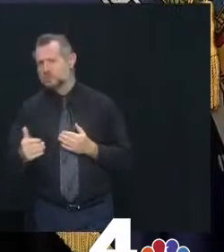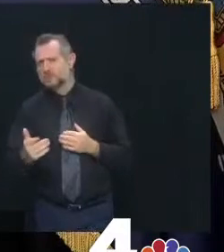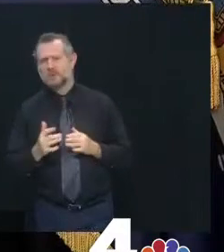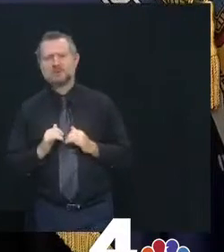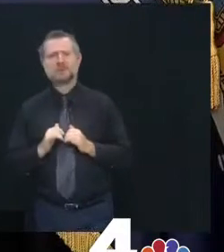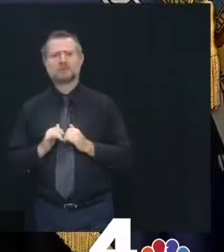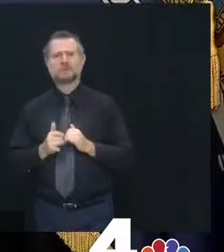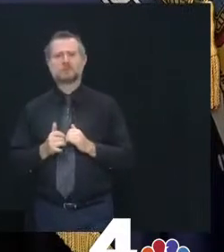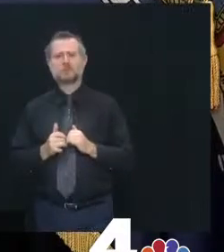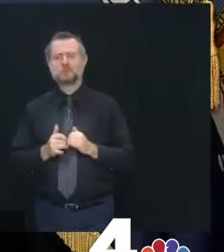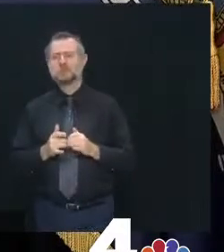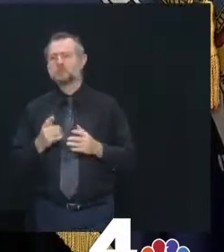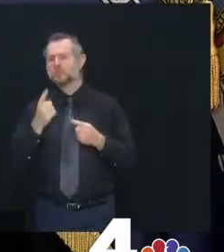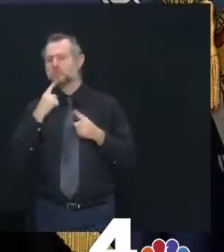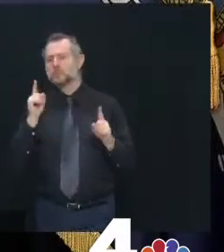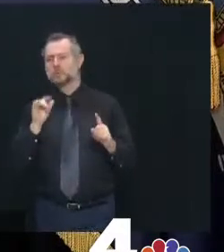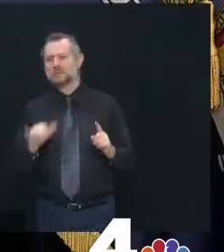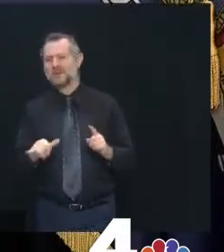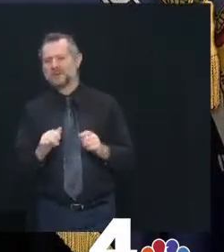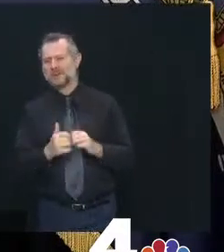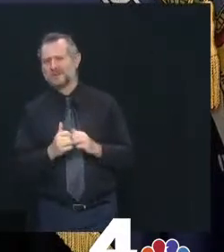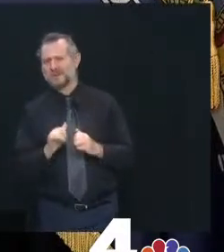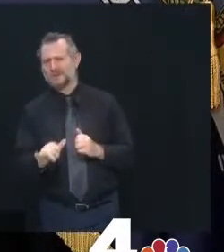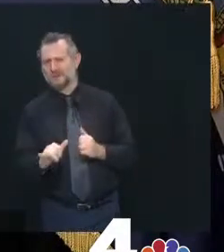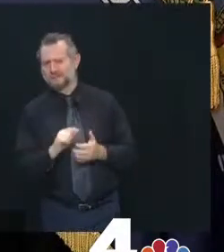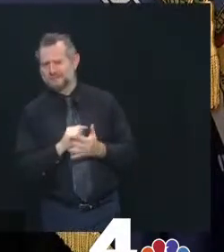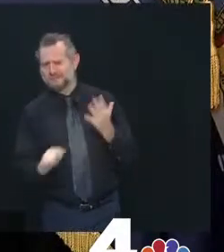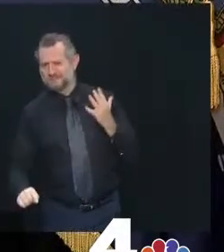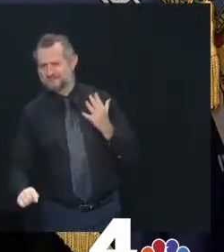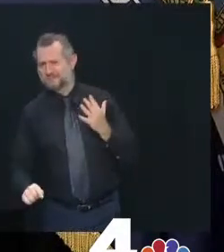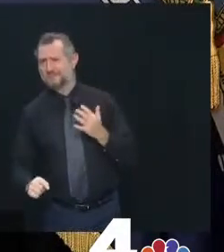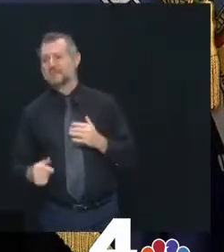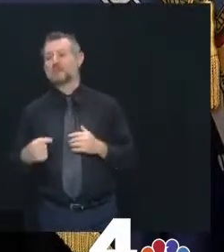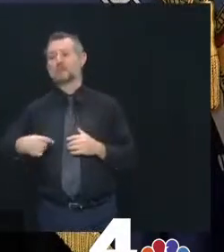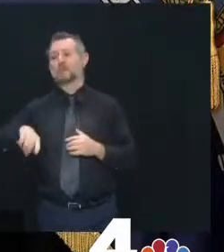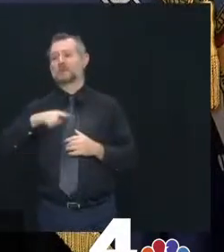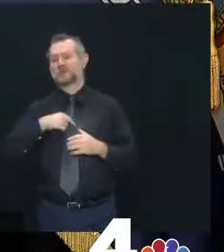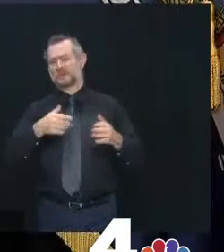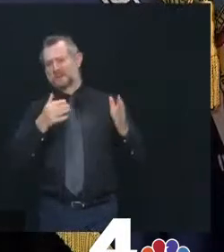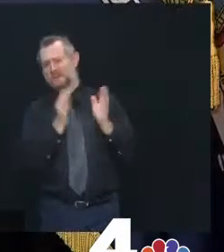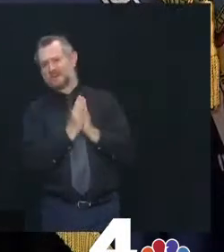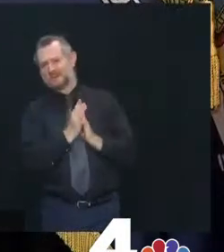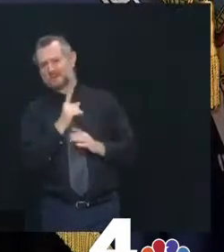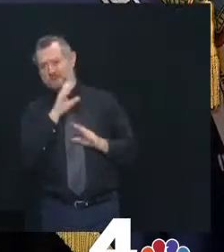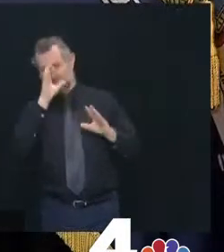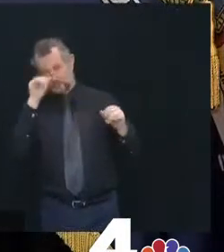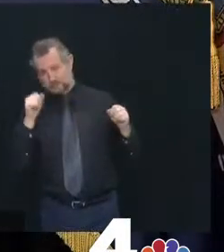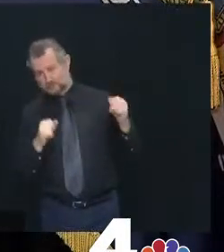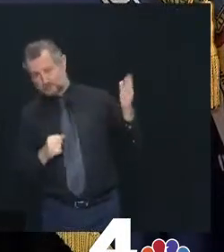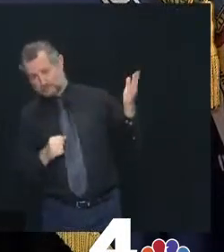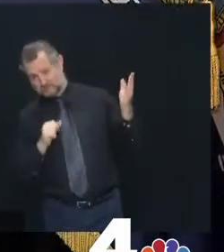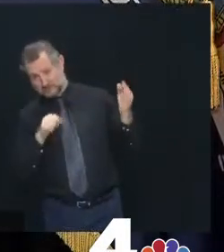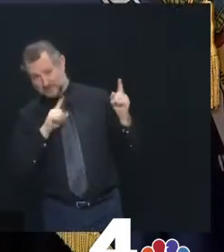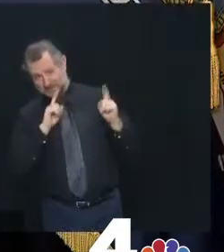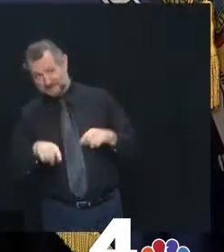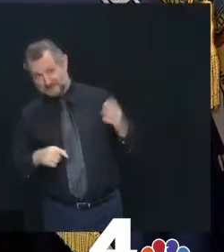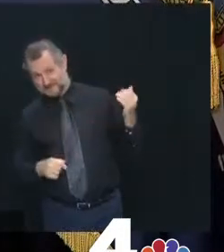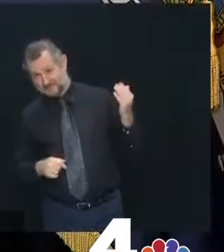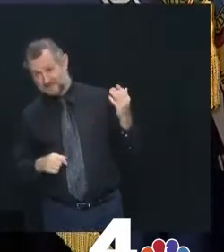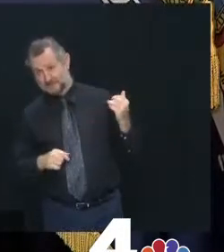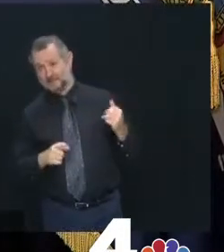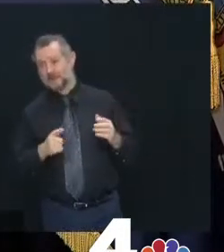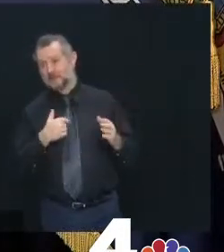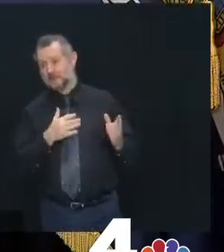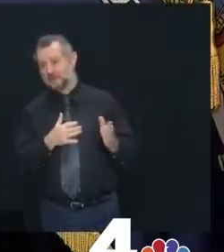the task? And the questions that the governors are asking the White House are the questions they need answered before I can come up with that plan.